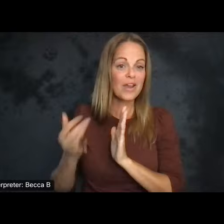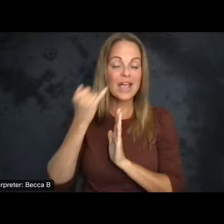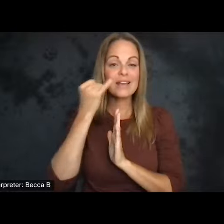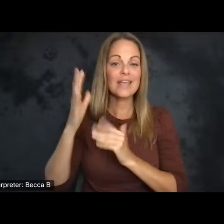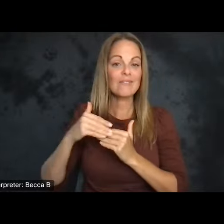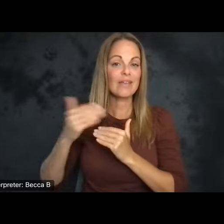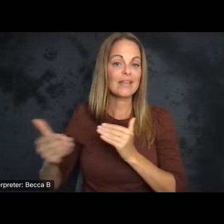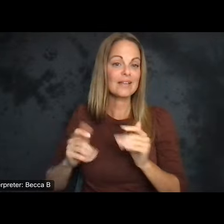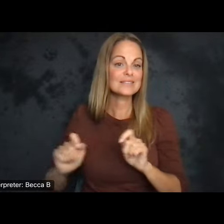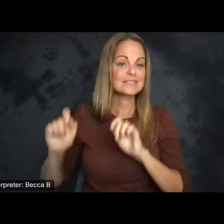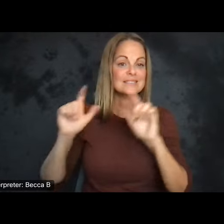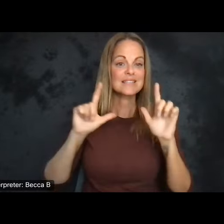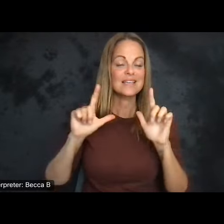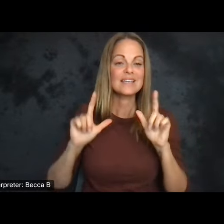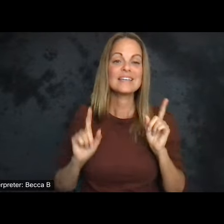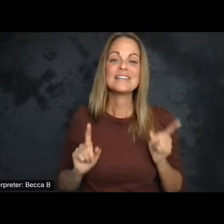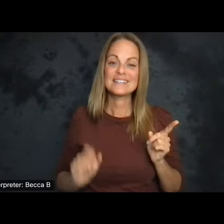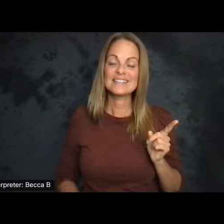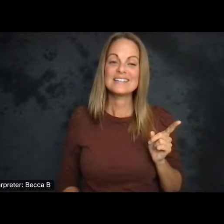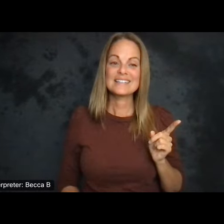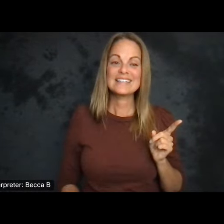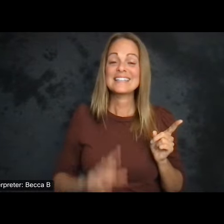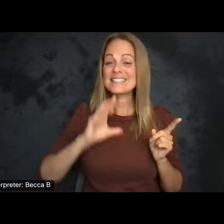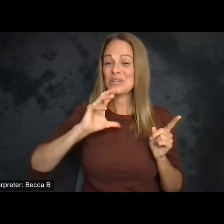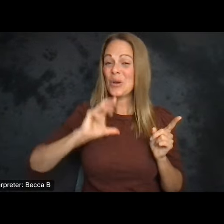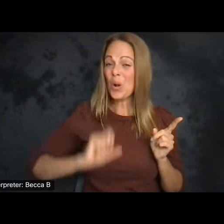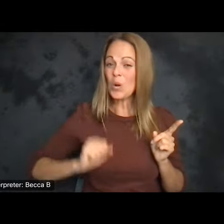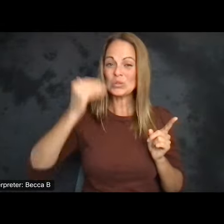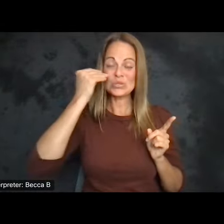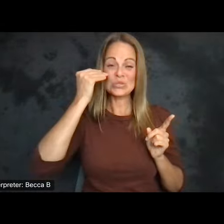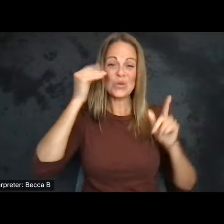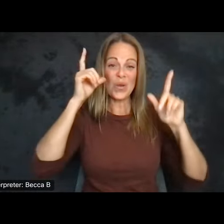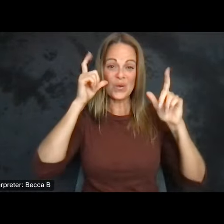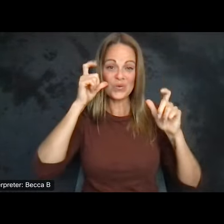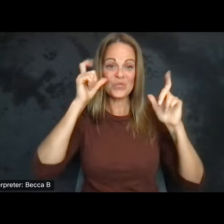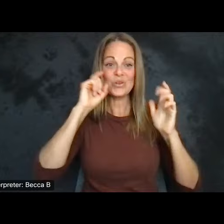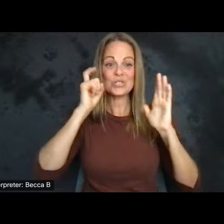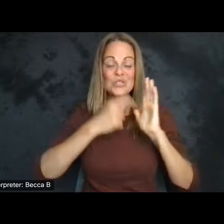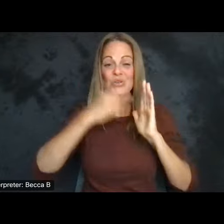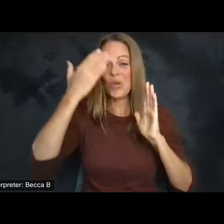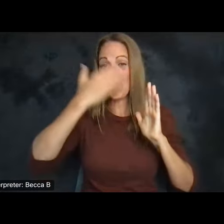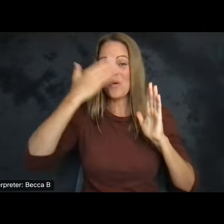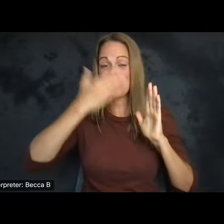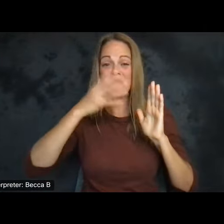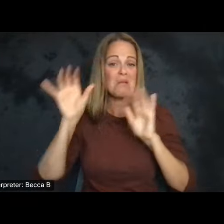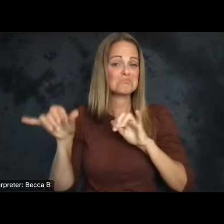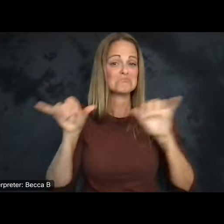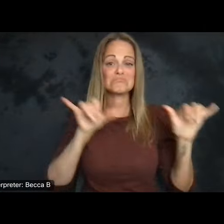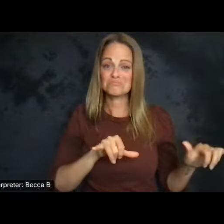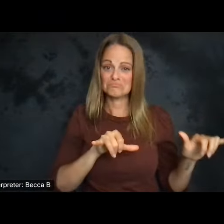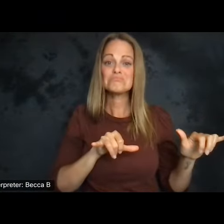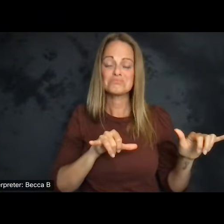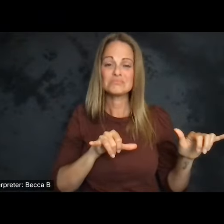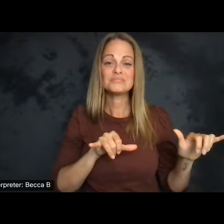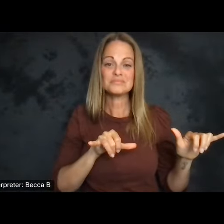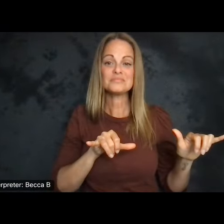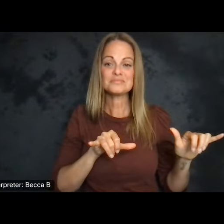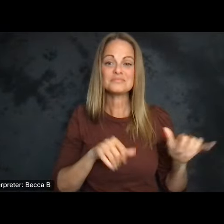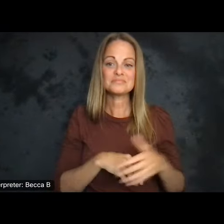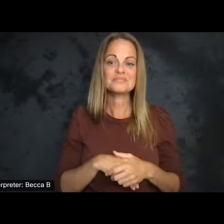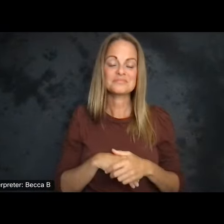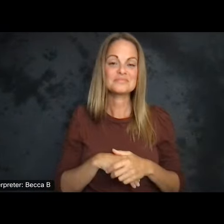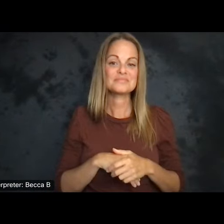next slide, that's our oldest known photo. Notice the front looks pretty much like it did. We do